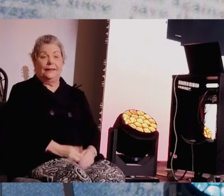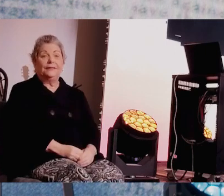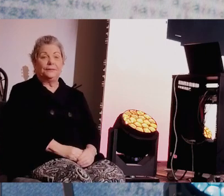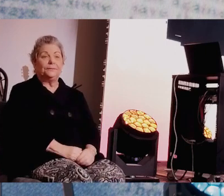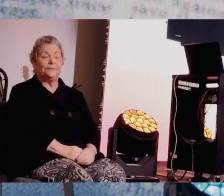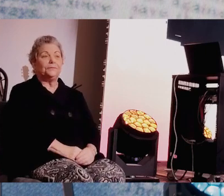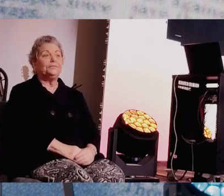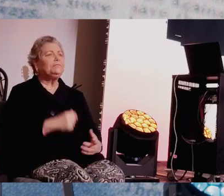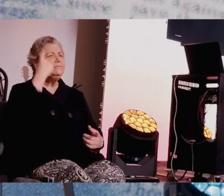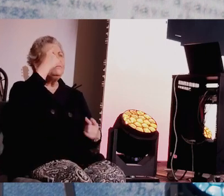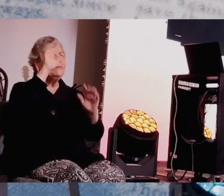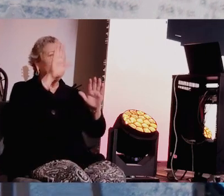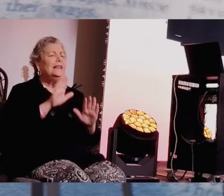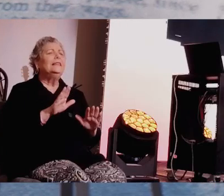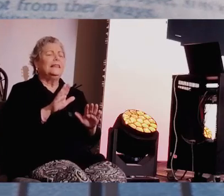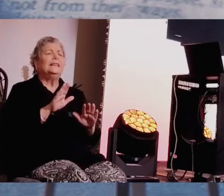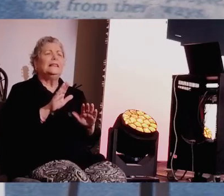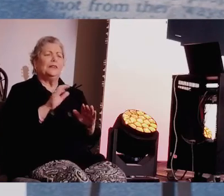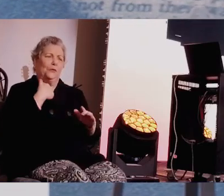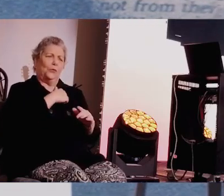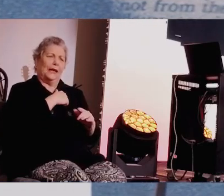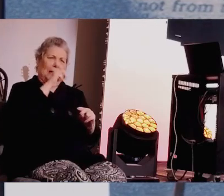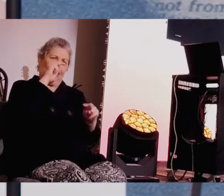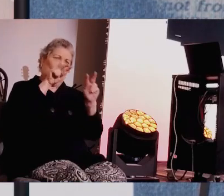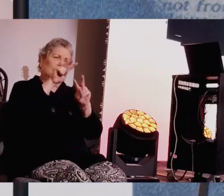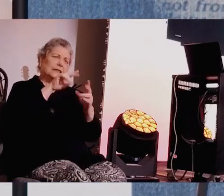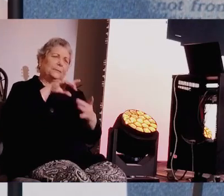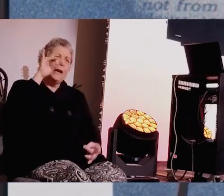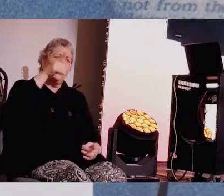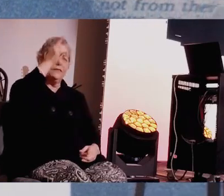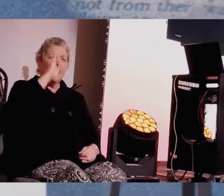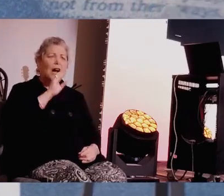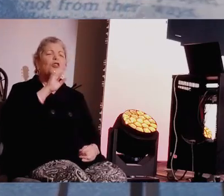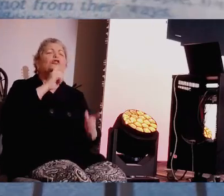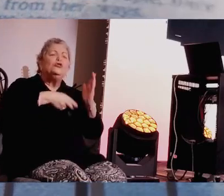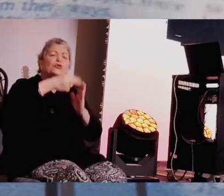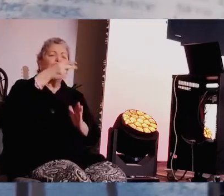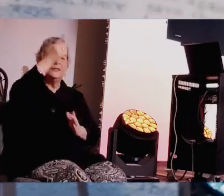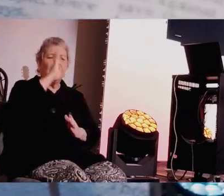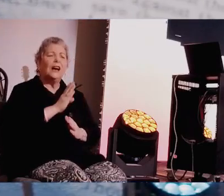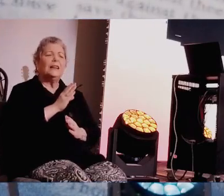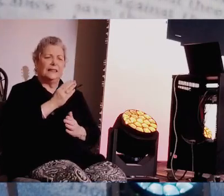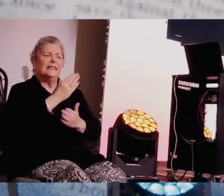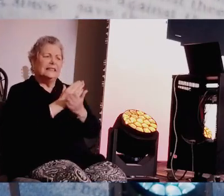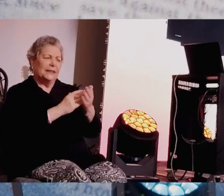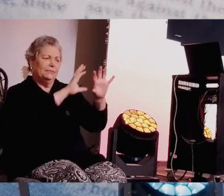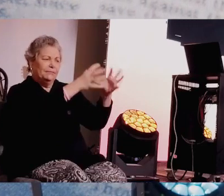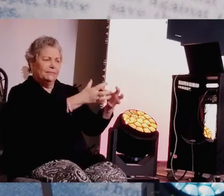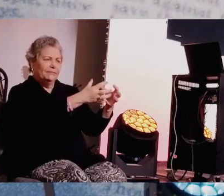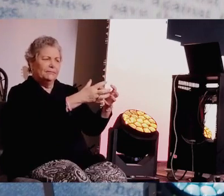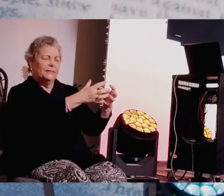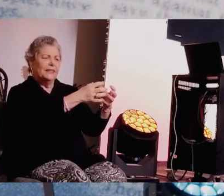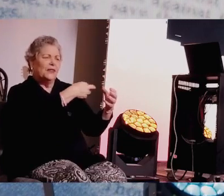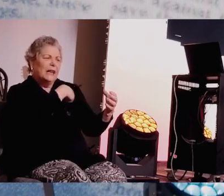You know, what's amazing to me is that when we look at just the Spirit of God or just the truth of God, there have been camps, there have been religions, there have been